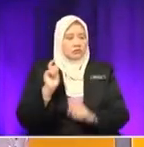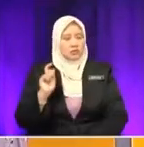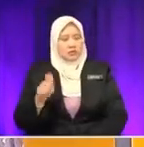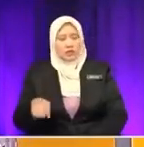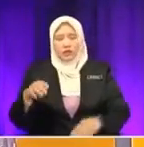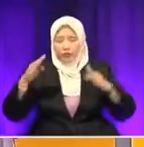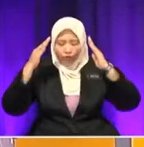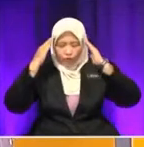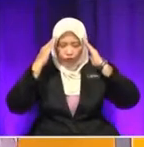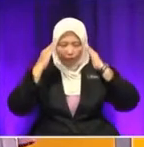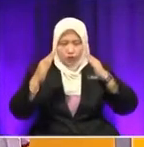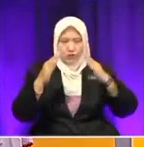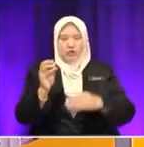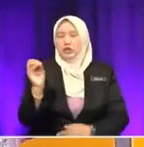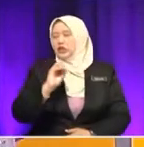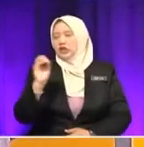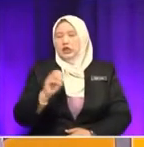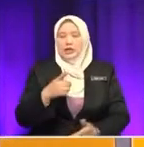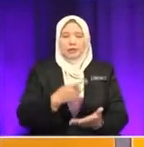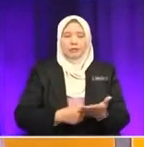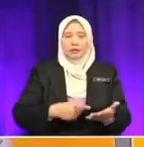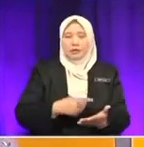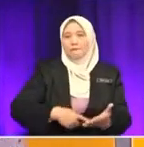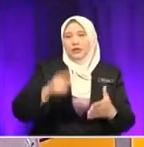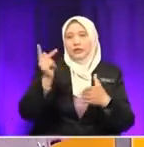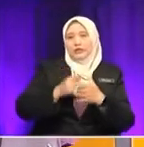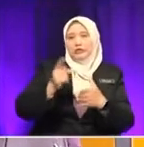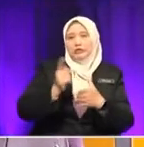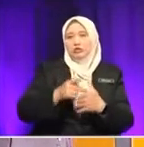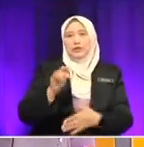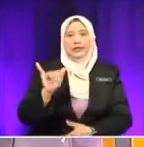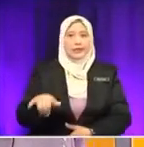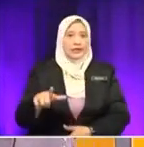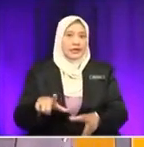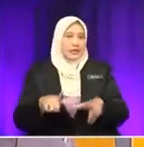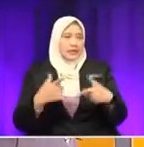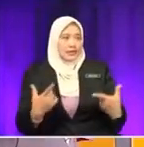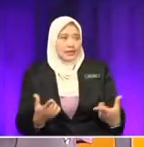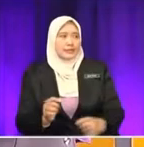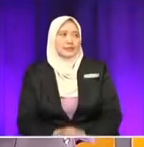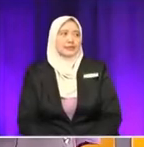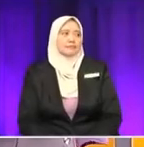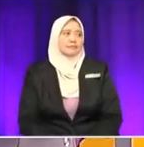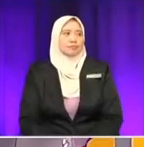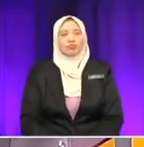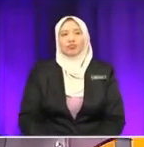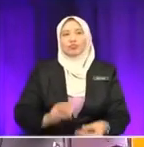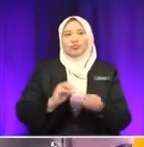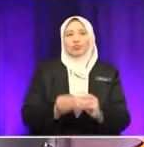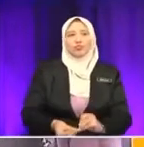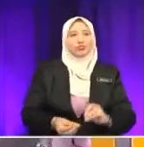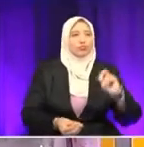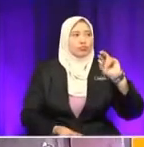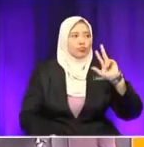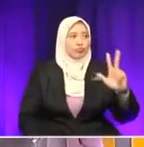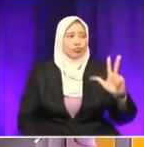they will like keep on giving ideas within the time frame. So 2 sentences require 30 seconds. Because so, the more we practice